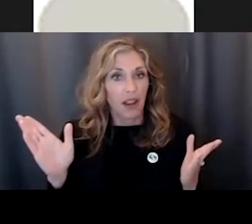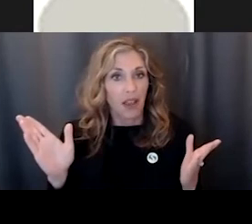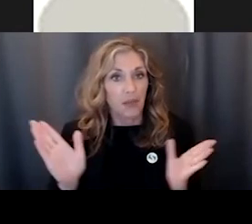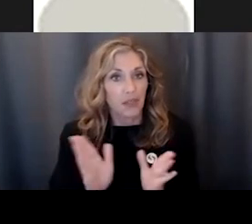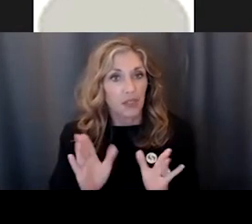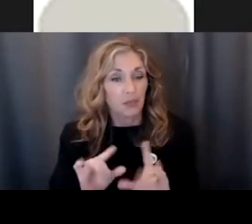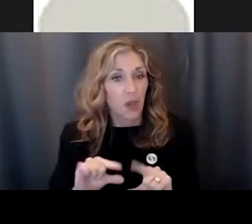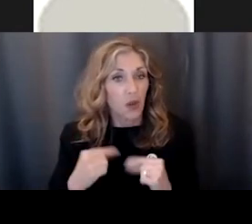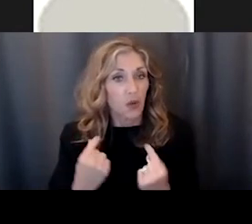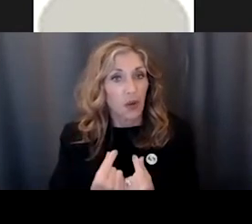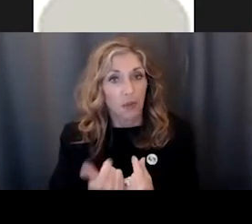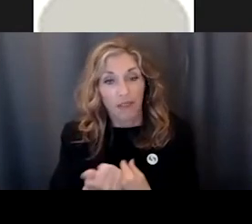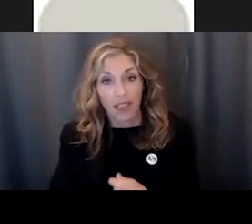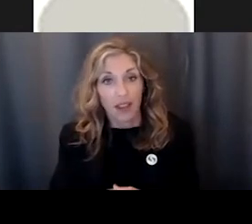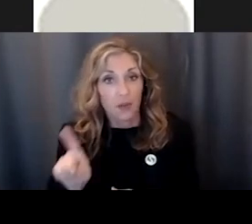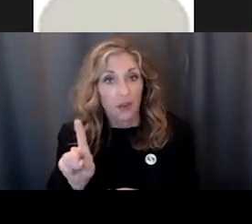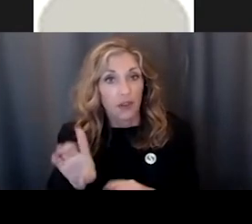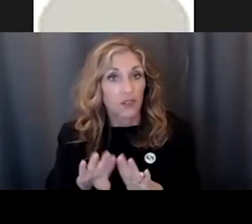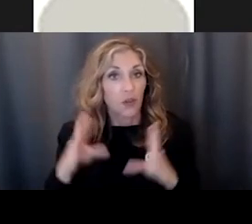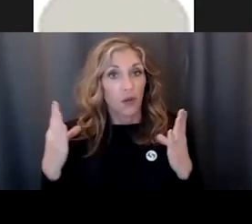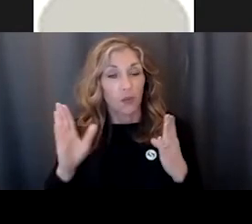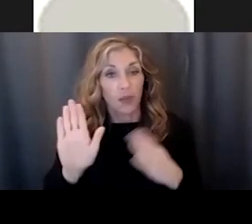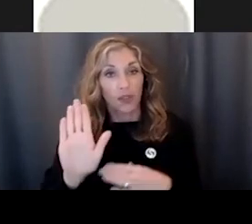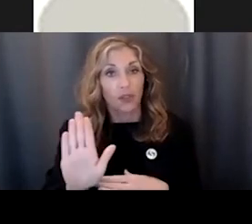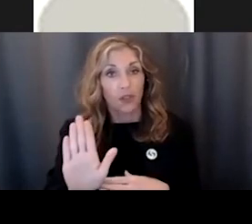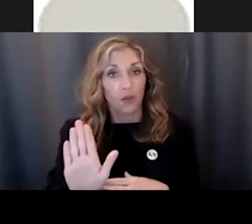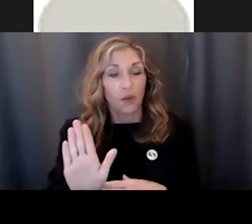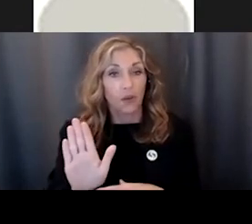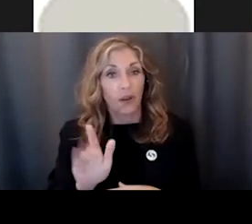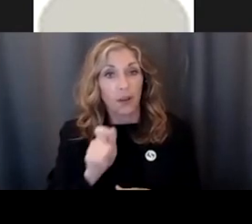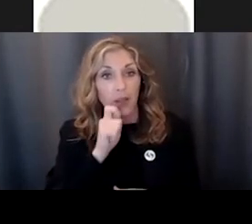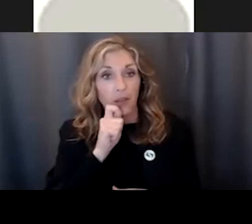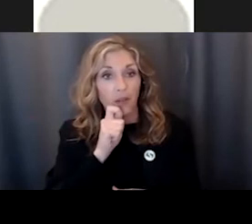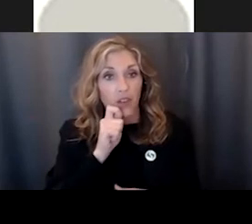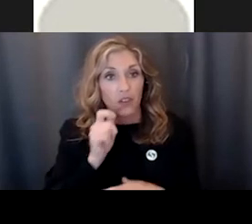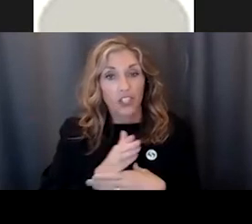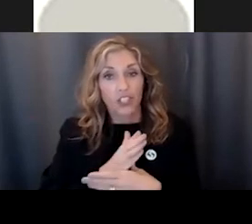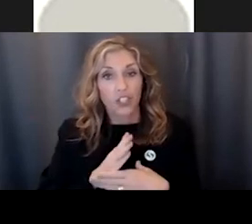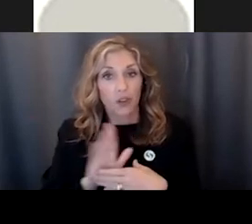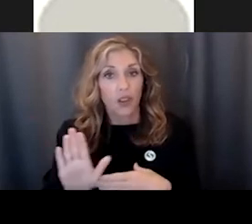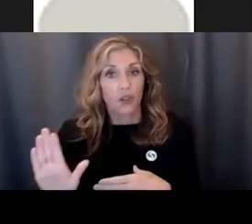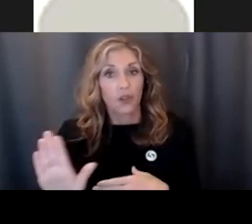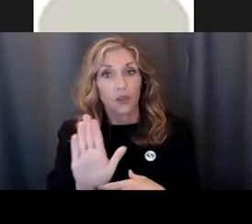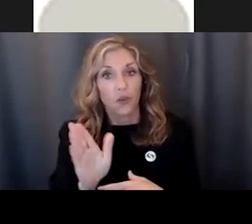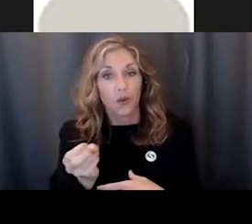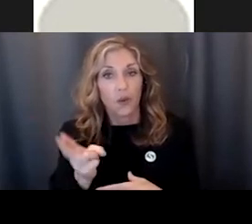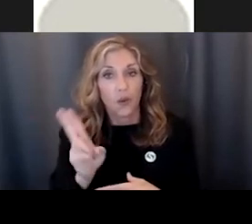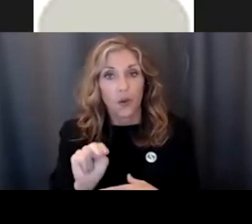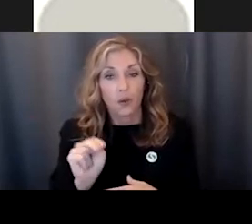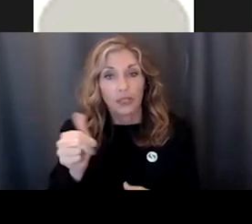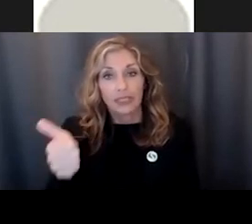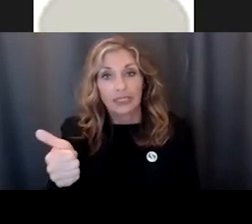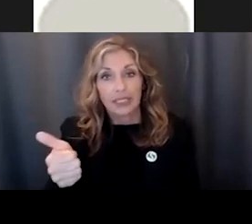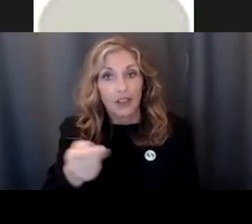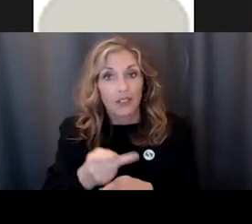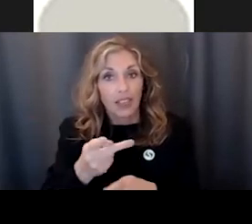the microphone for sharing their own self-care practices or comments on each of the